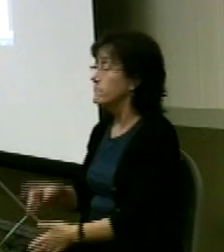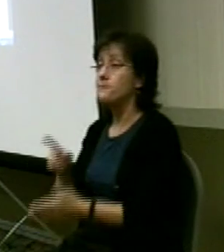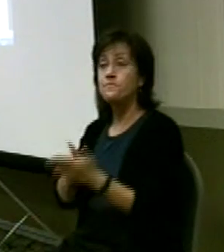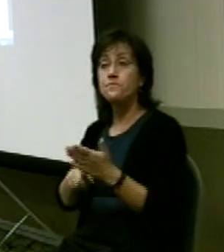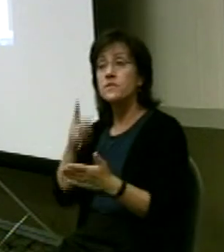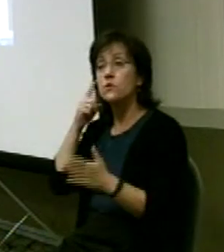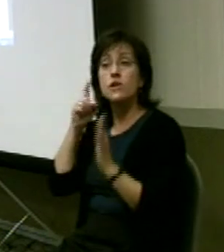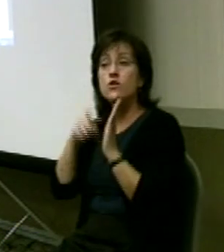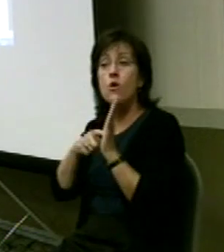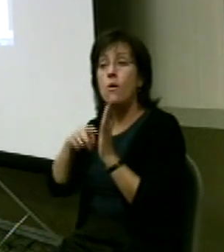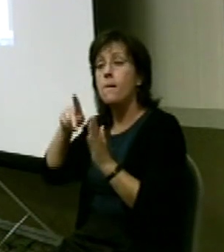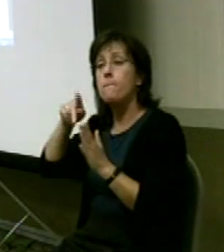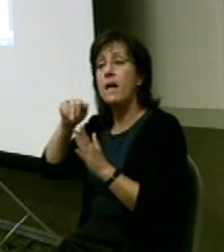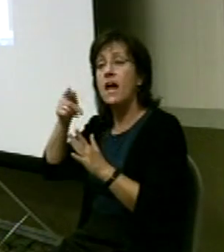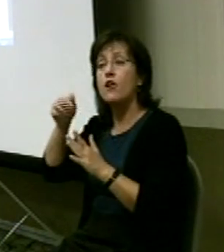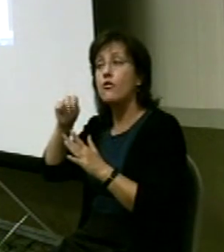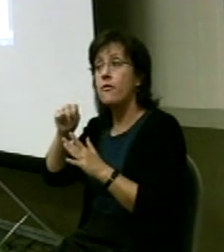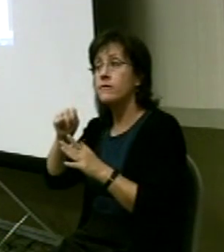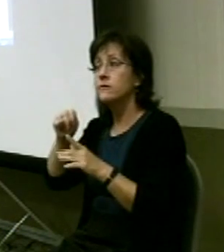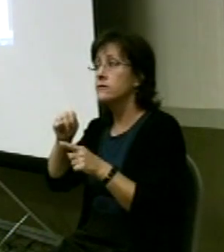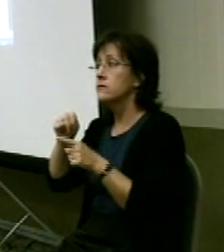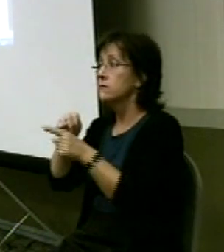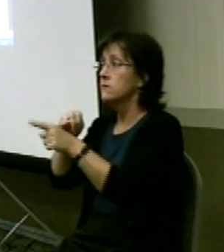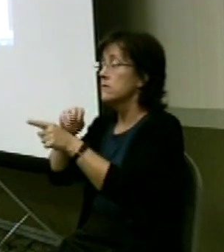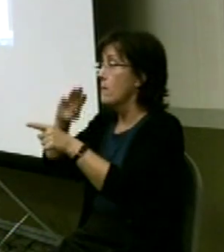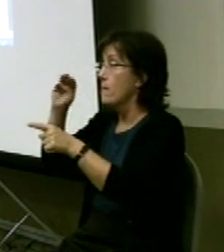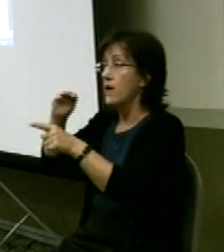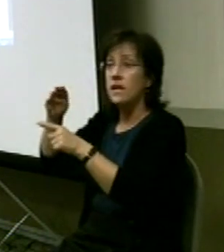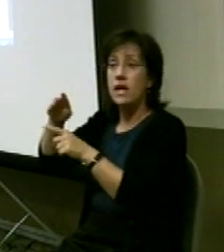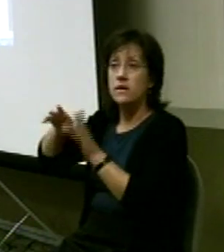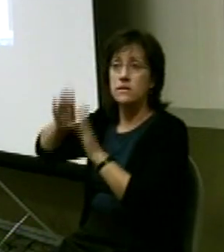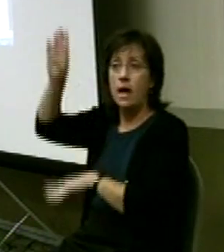What pattern do we see here?